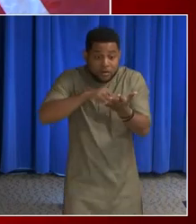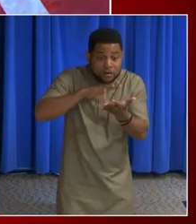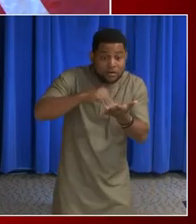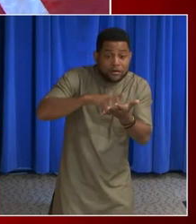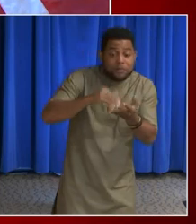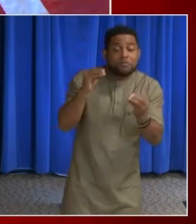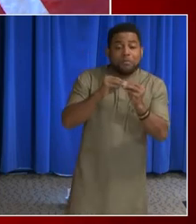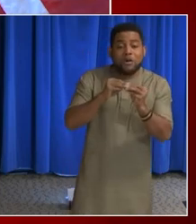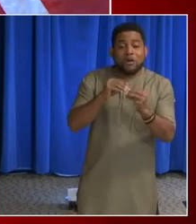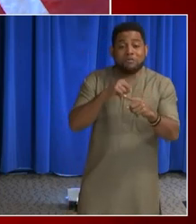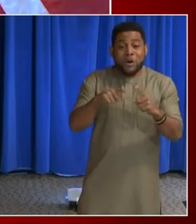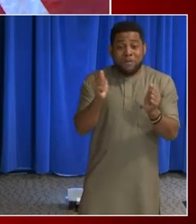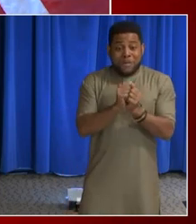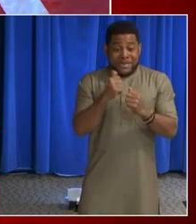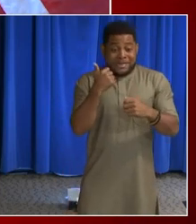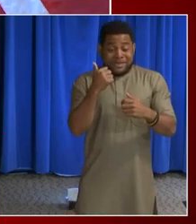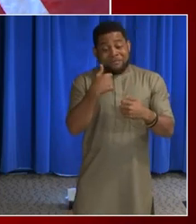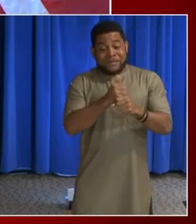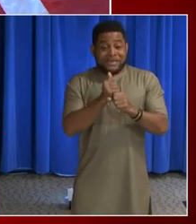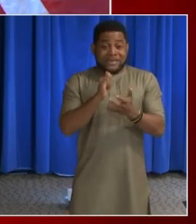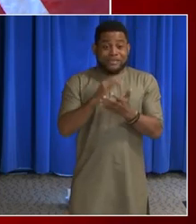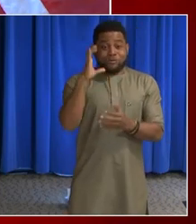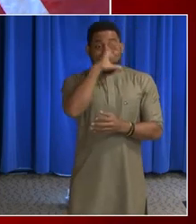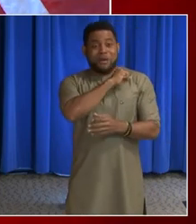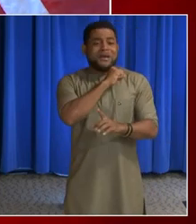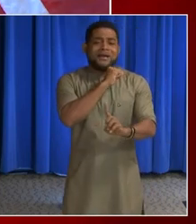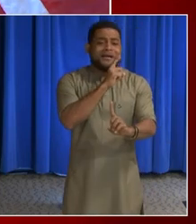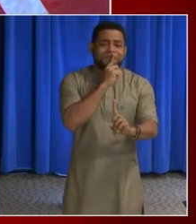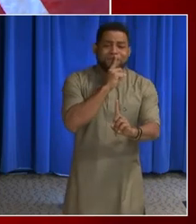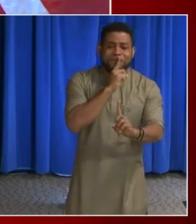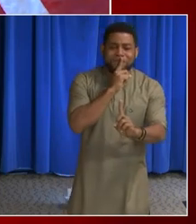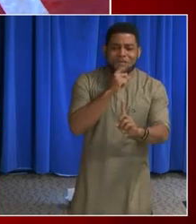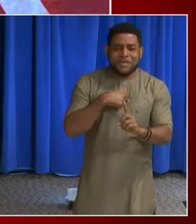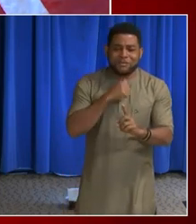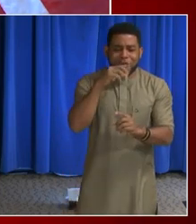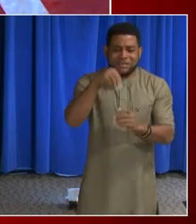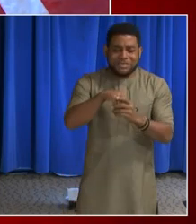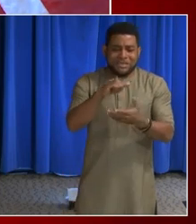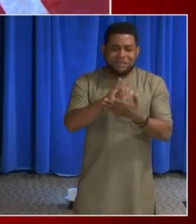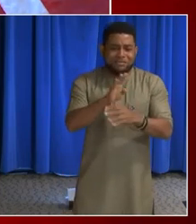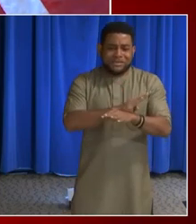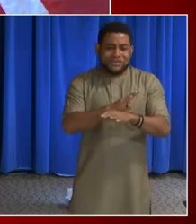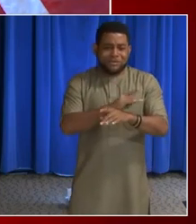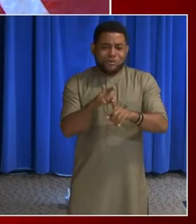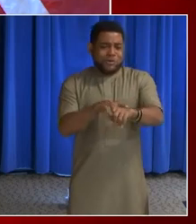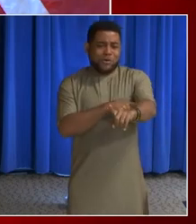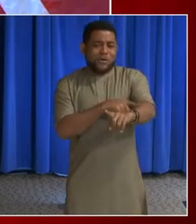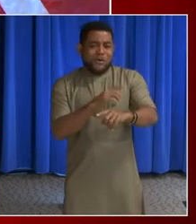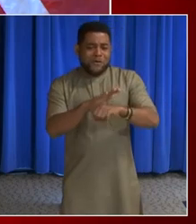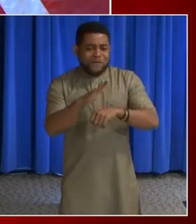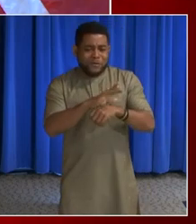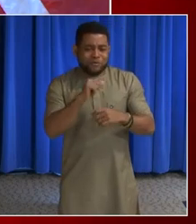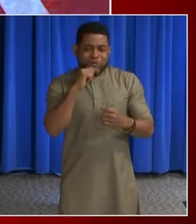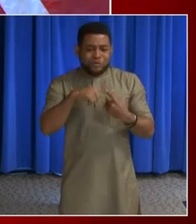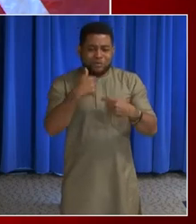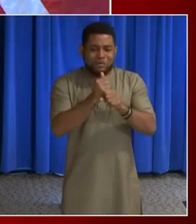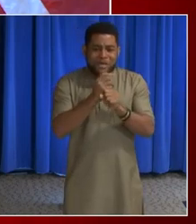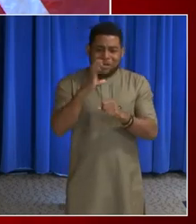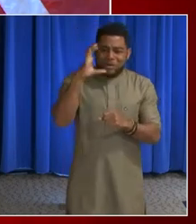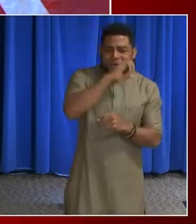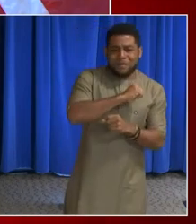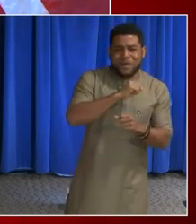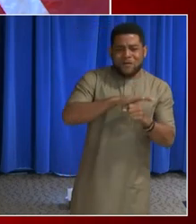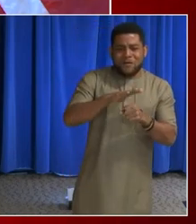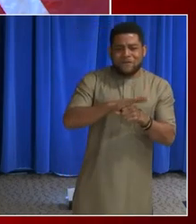to make that assumption, Mark, I've been in this business long enough to know to not make assumptions in that space. It could jeopardize the investigation. It could